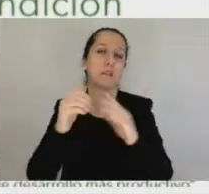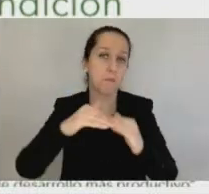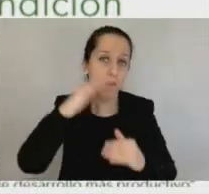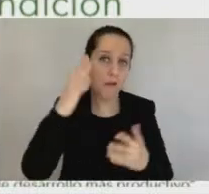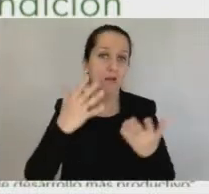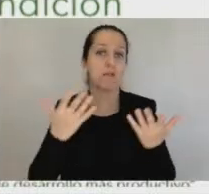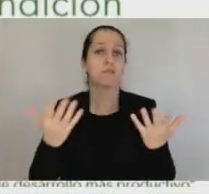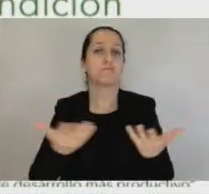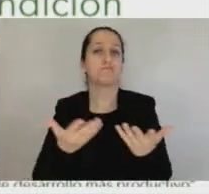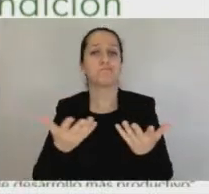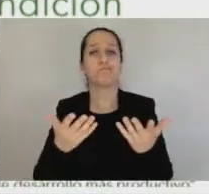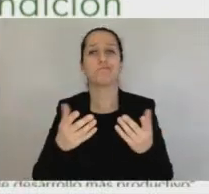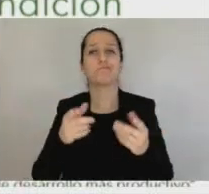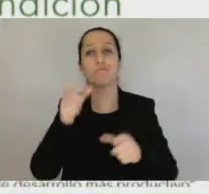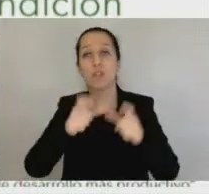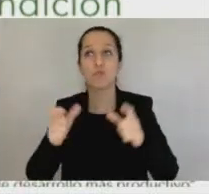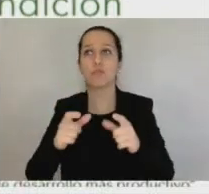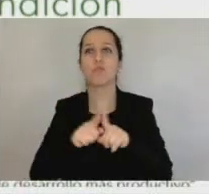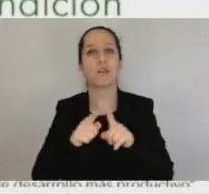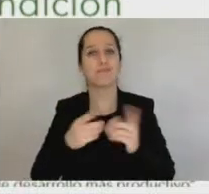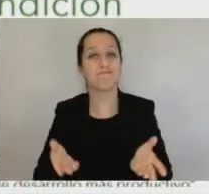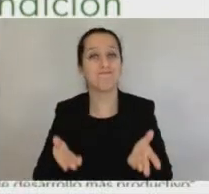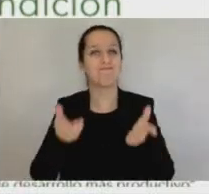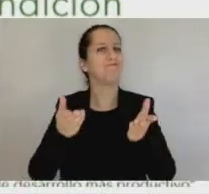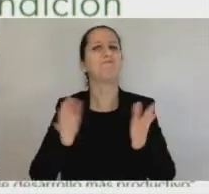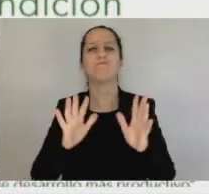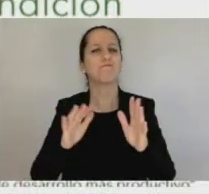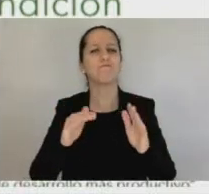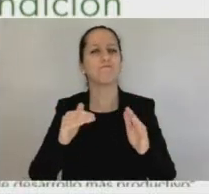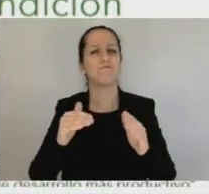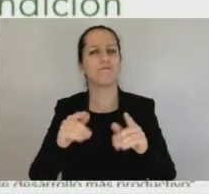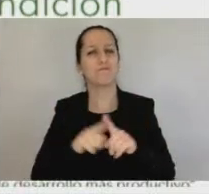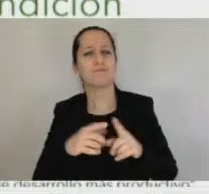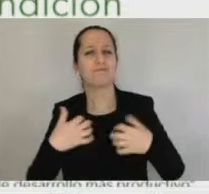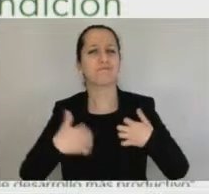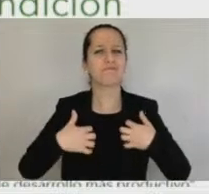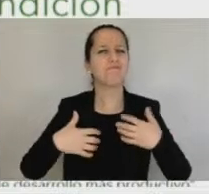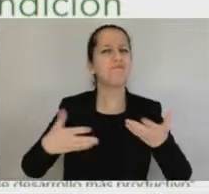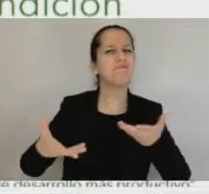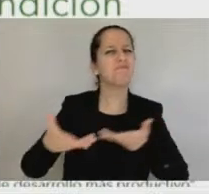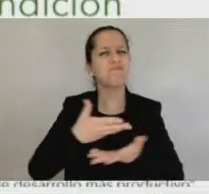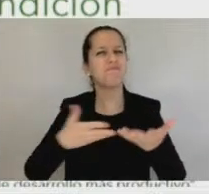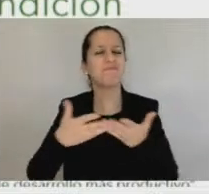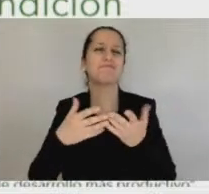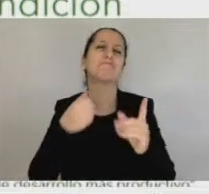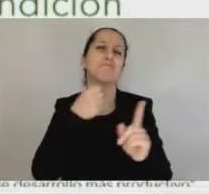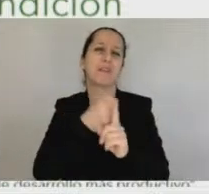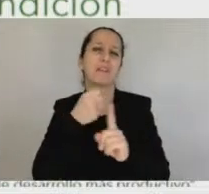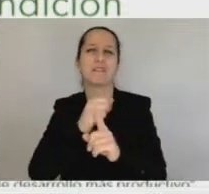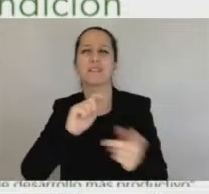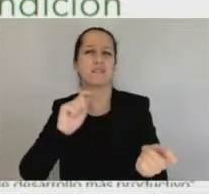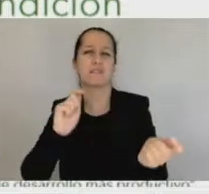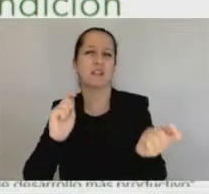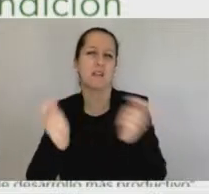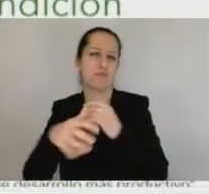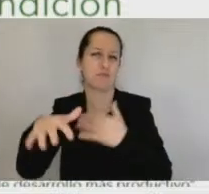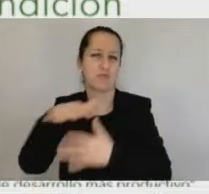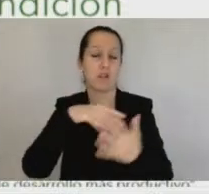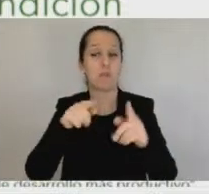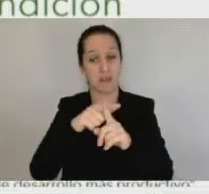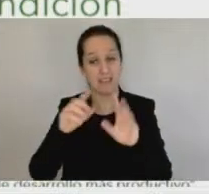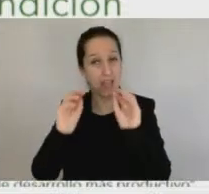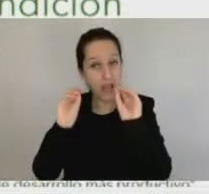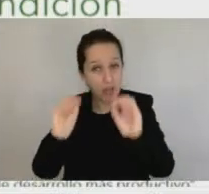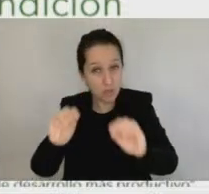reduces mobility, social cohesion, and therefore it generates instability of social paths. And